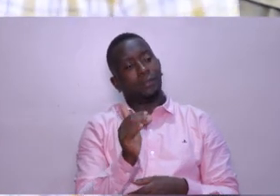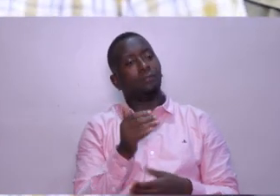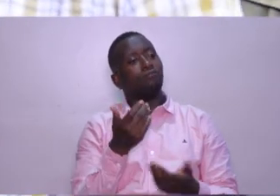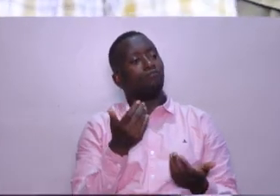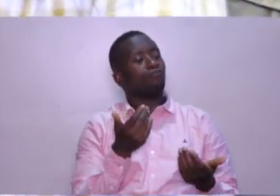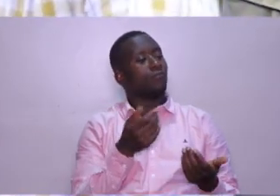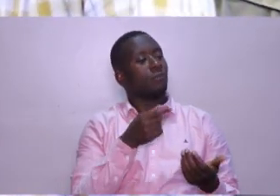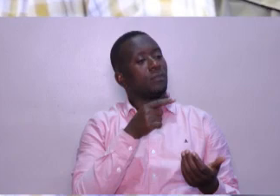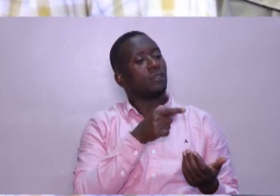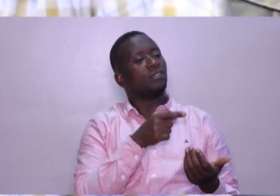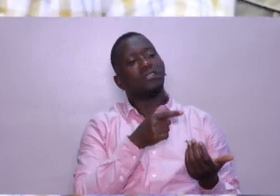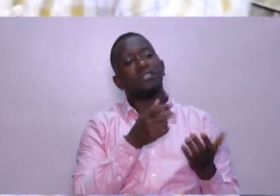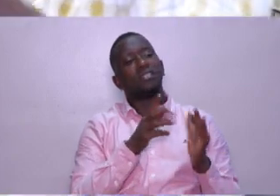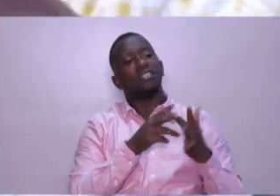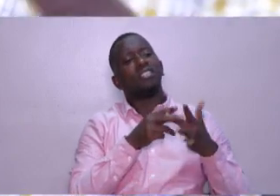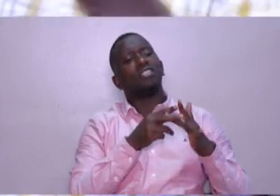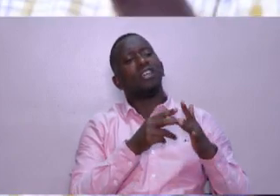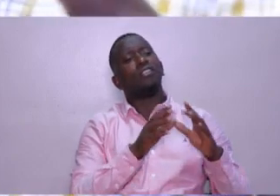slides. Because